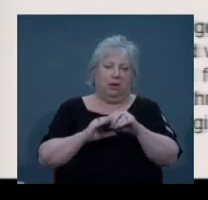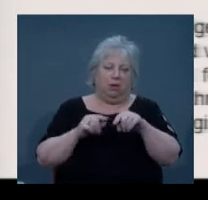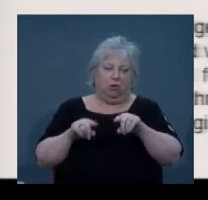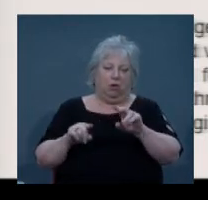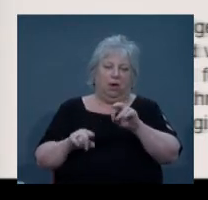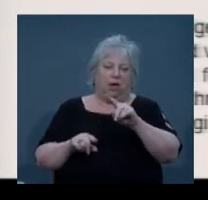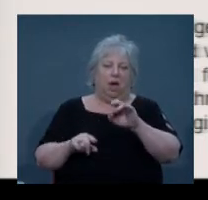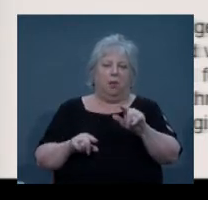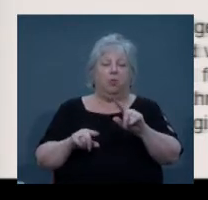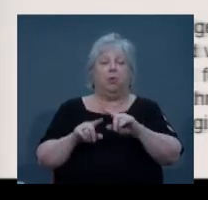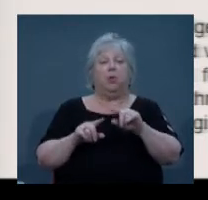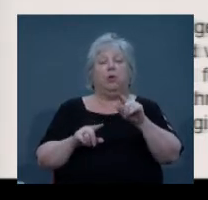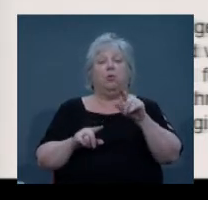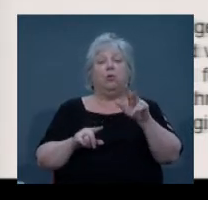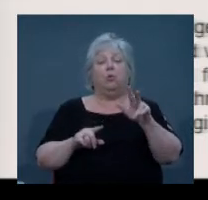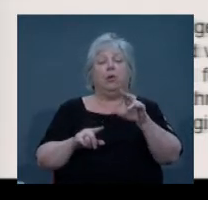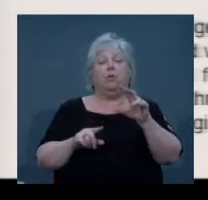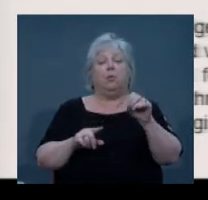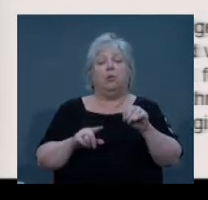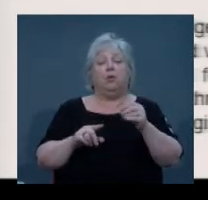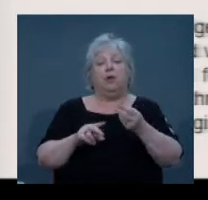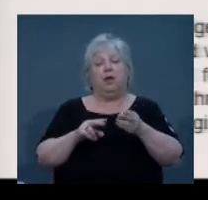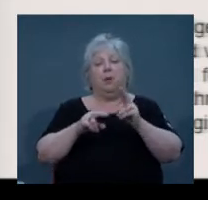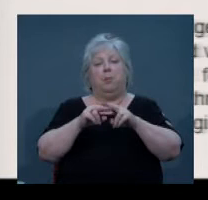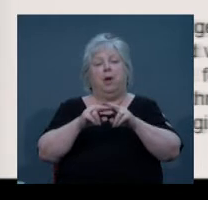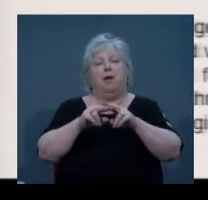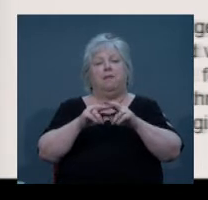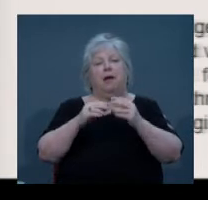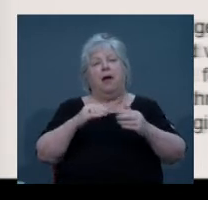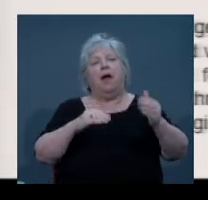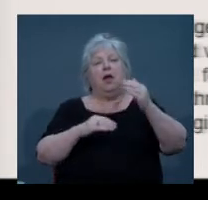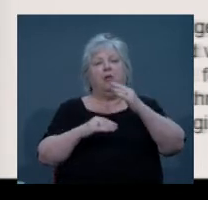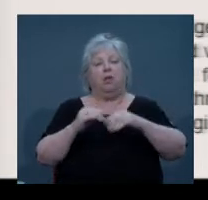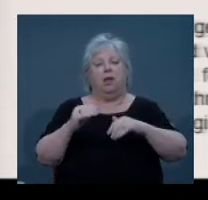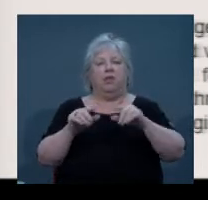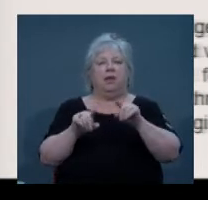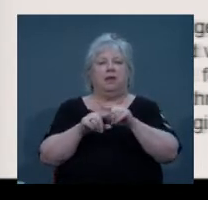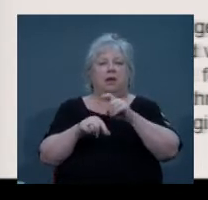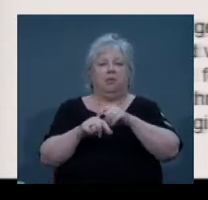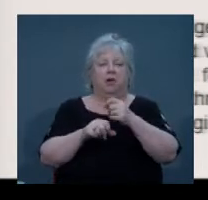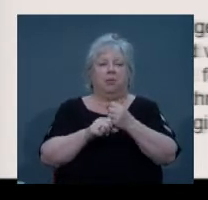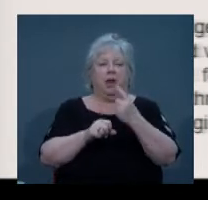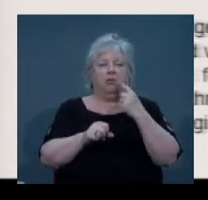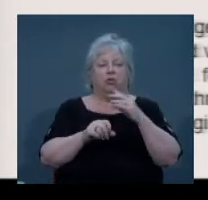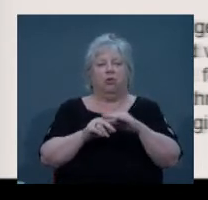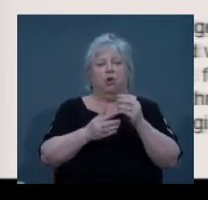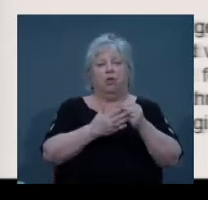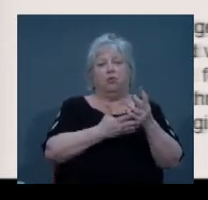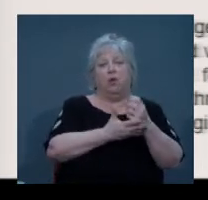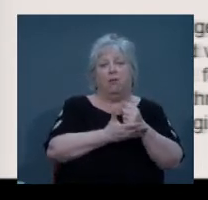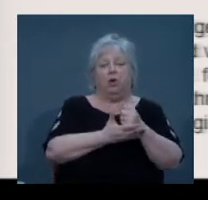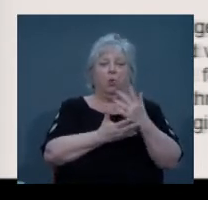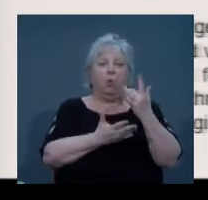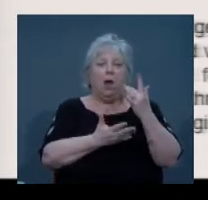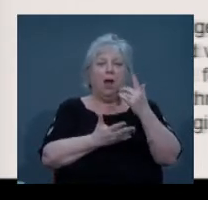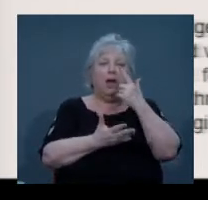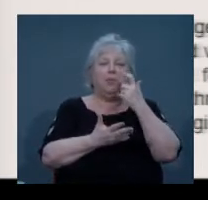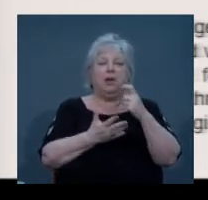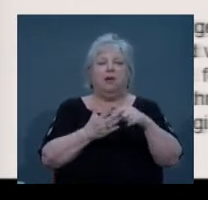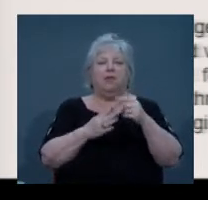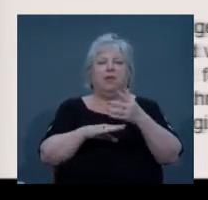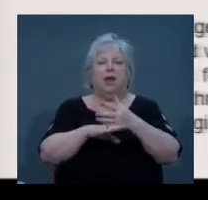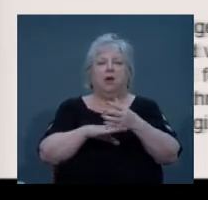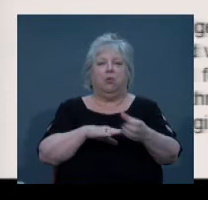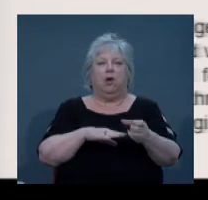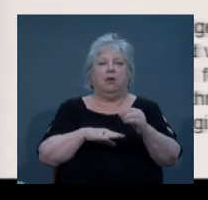we're 23% above the same period a year ago on the revenue side, and that's because of the